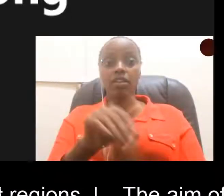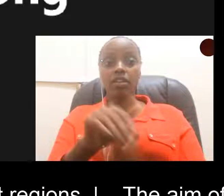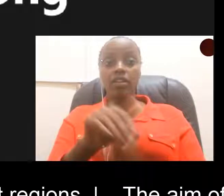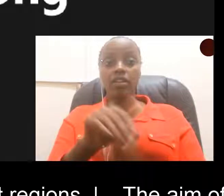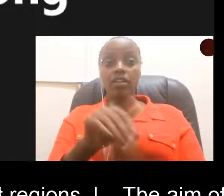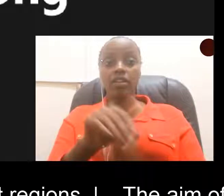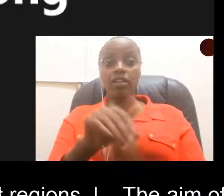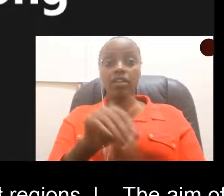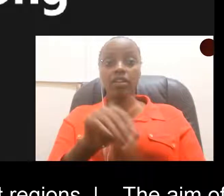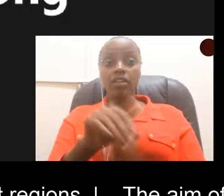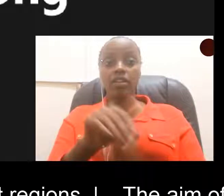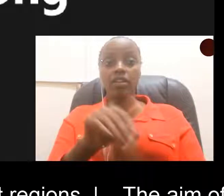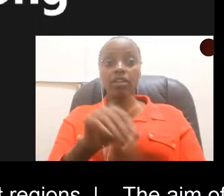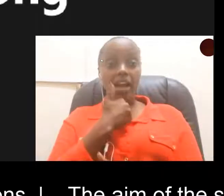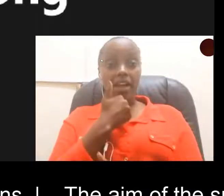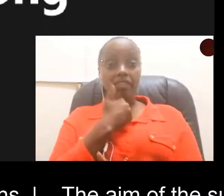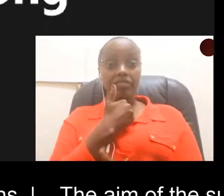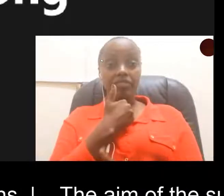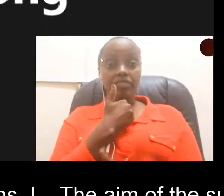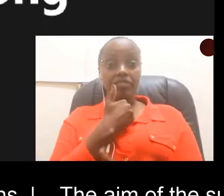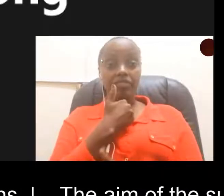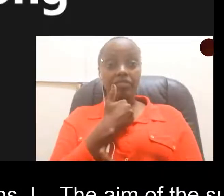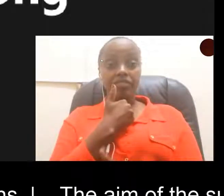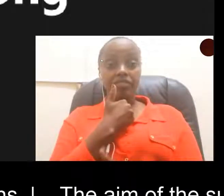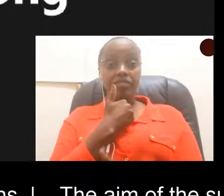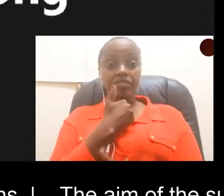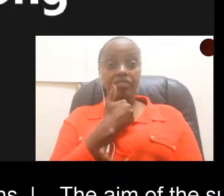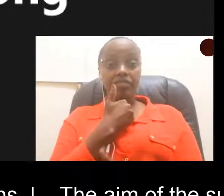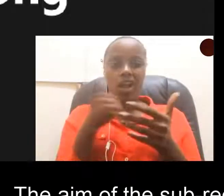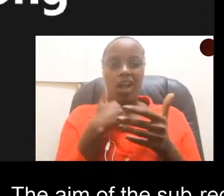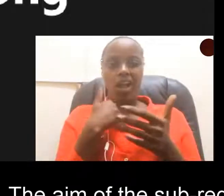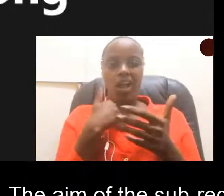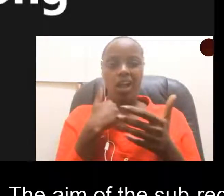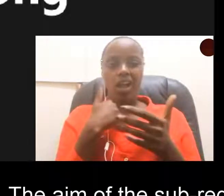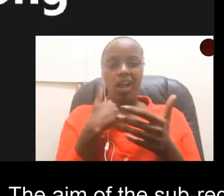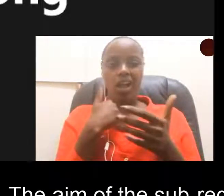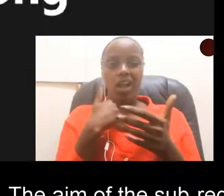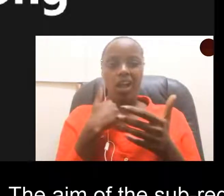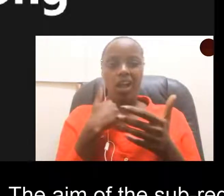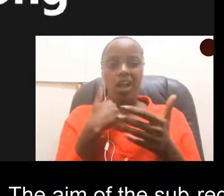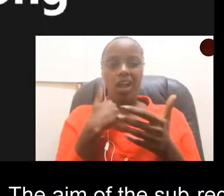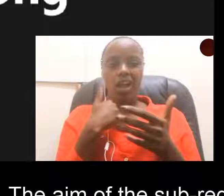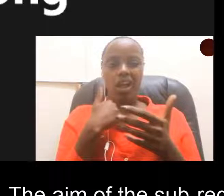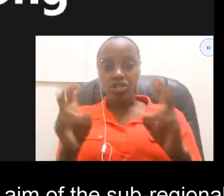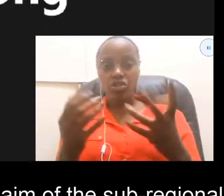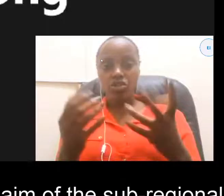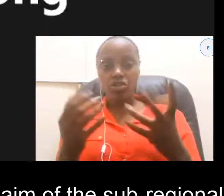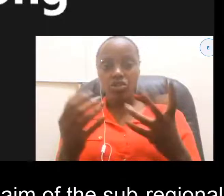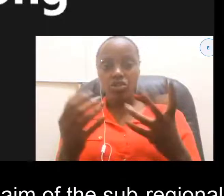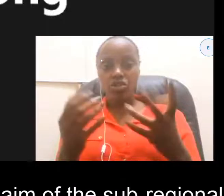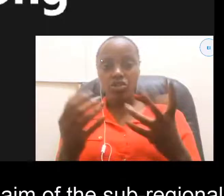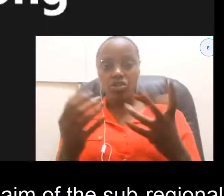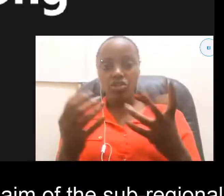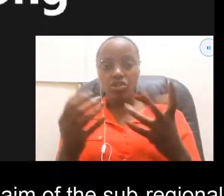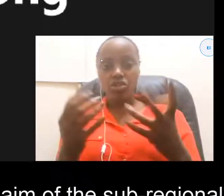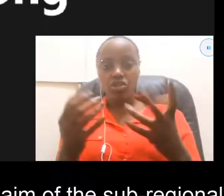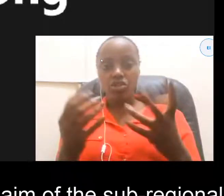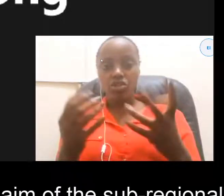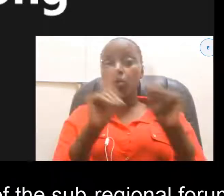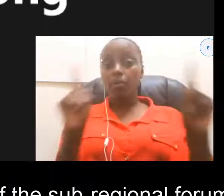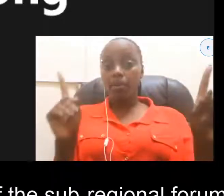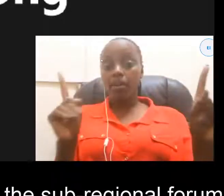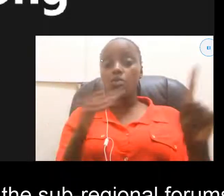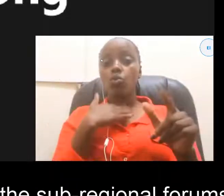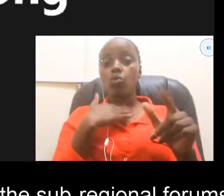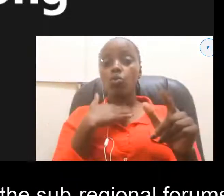we have, in a way, canvassed the issues in the previous session, but we want to hear